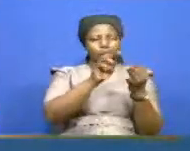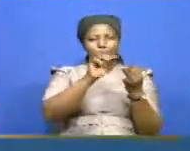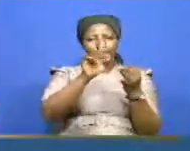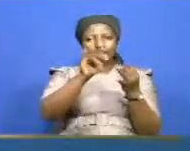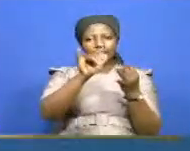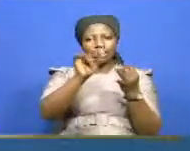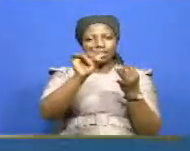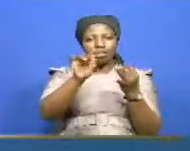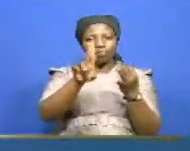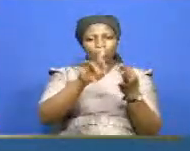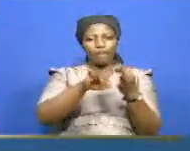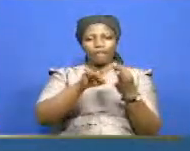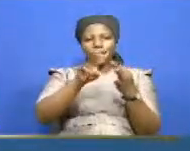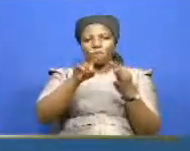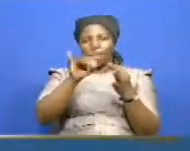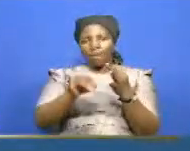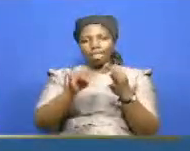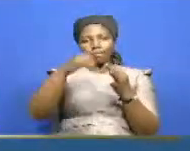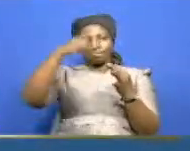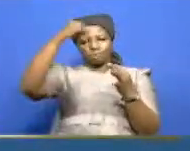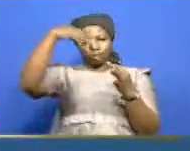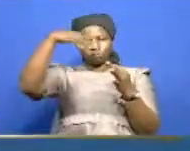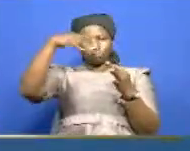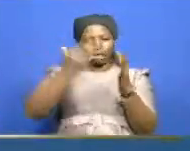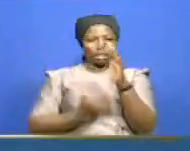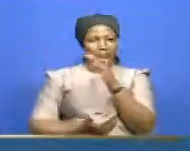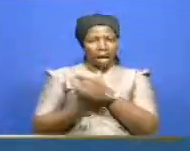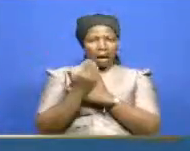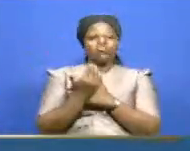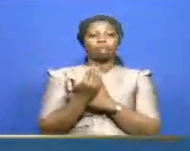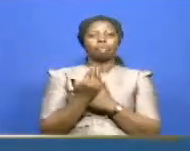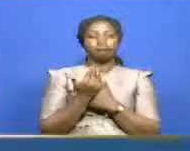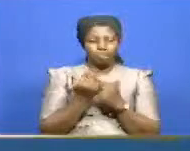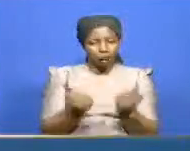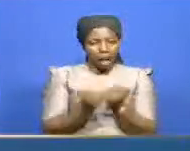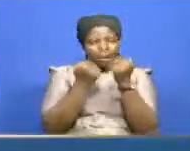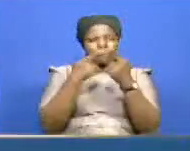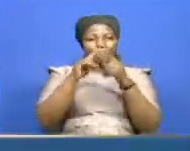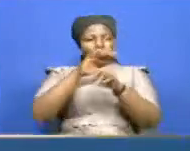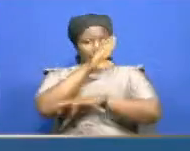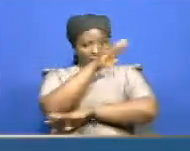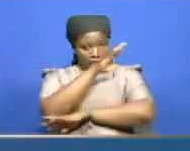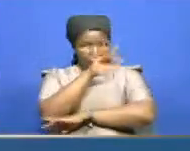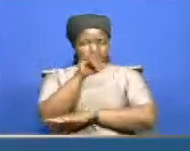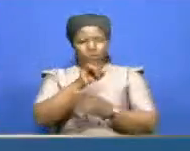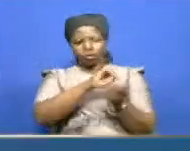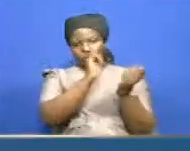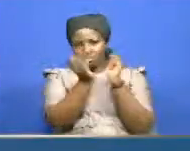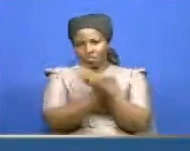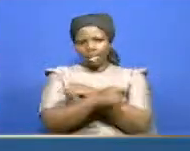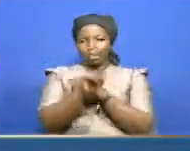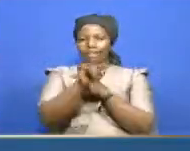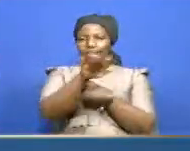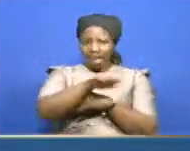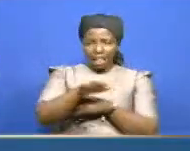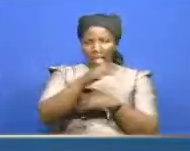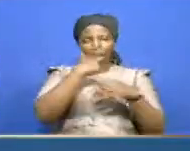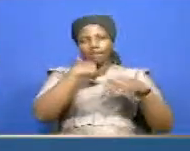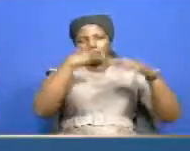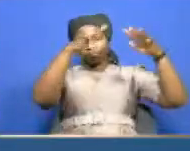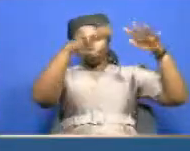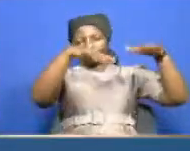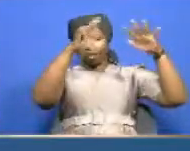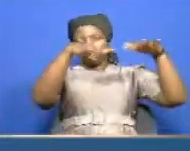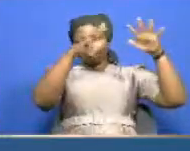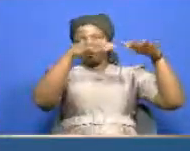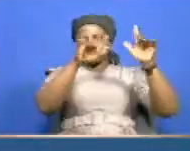Voi, expect sunny intervals to prevail, but this will change in the afternoon. Those areas will experience showers, and it